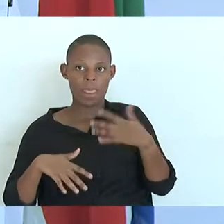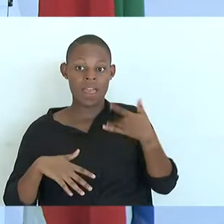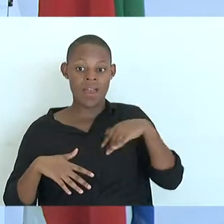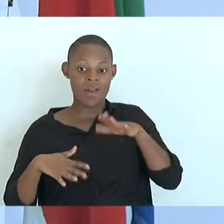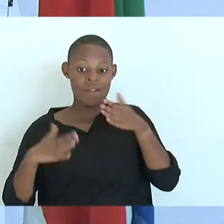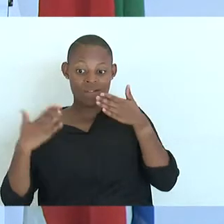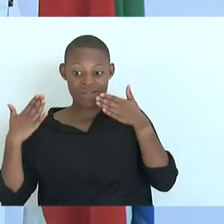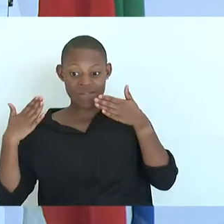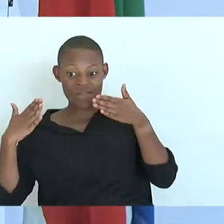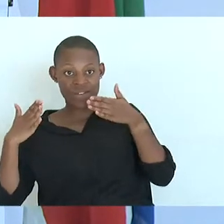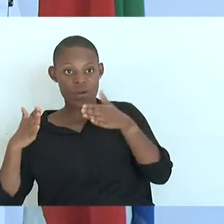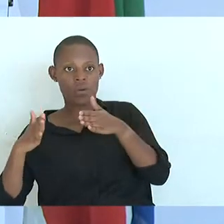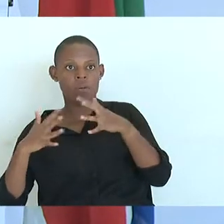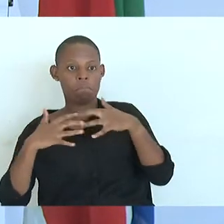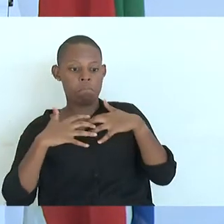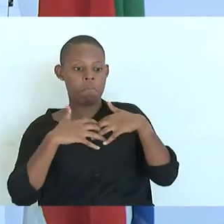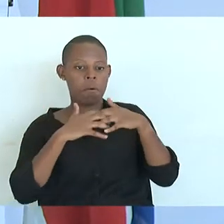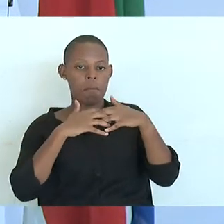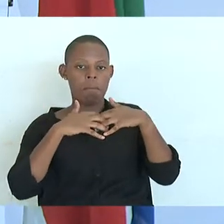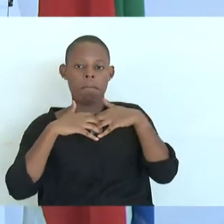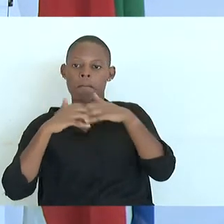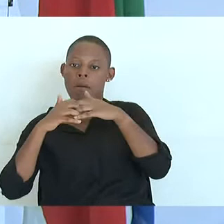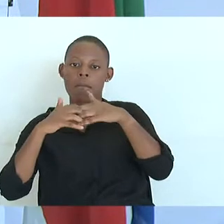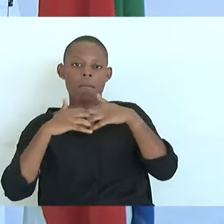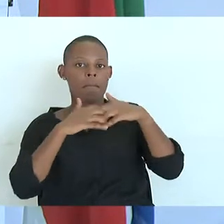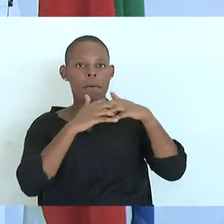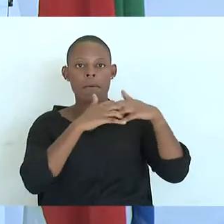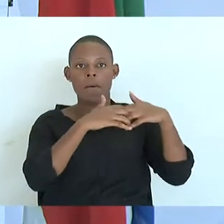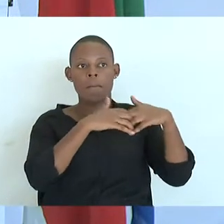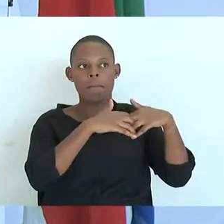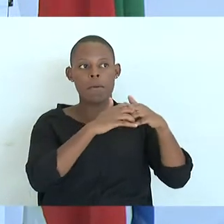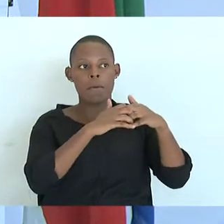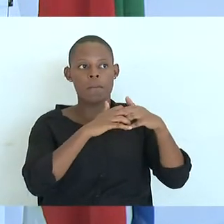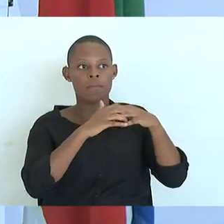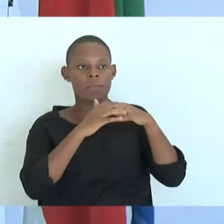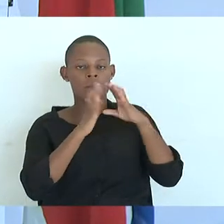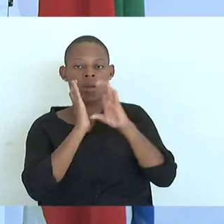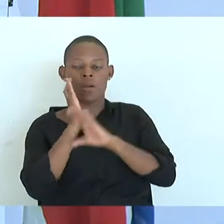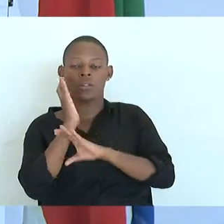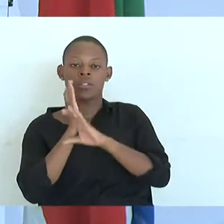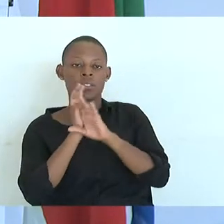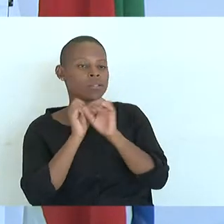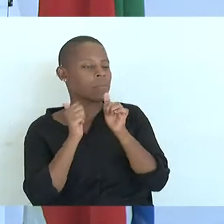on implementing good constitution,